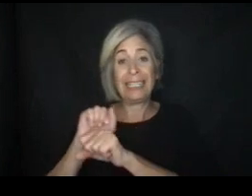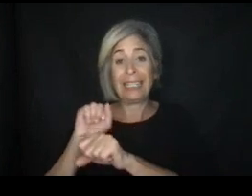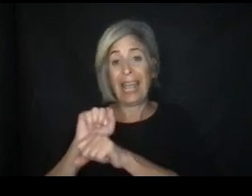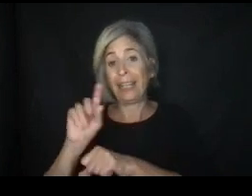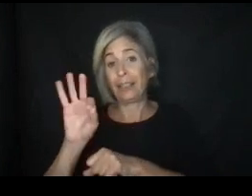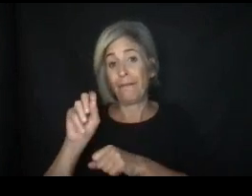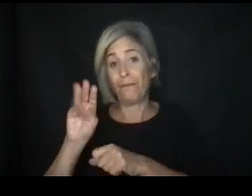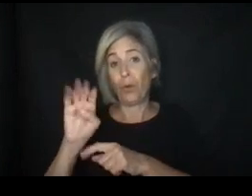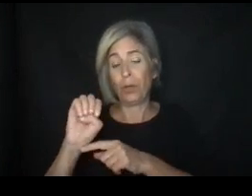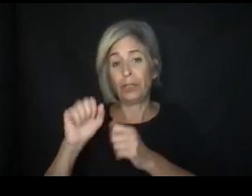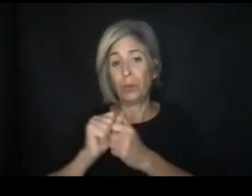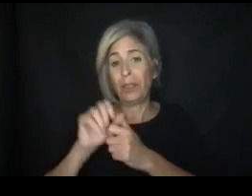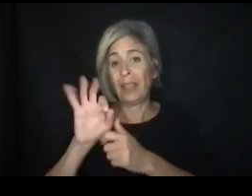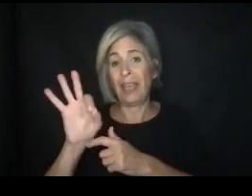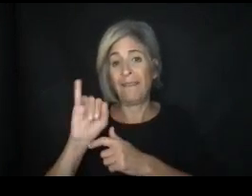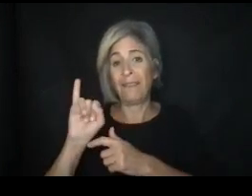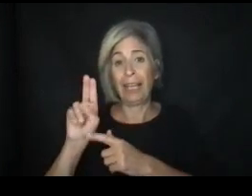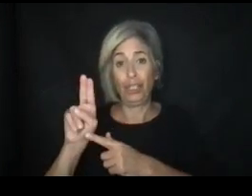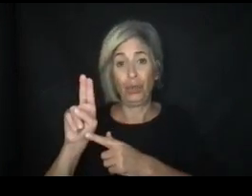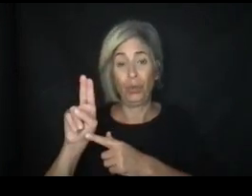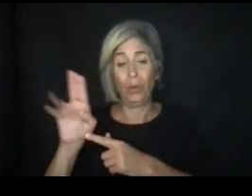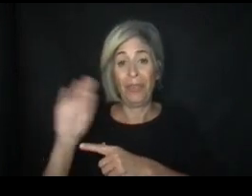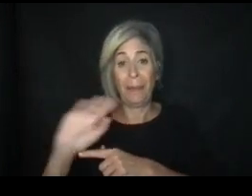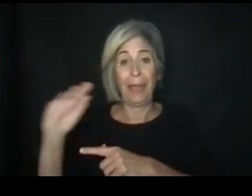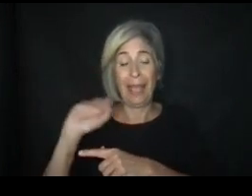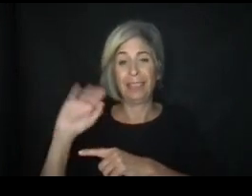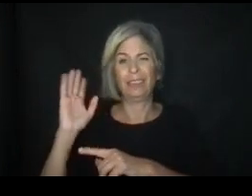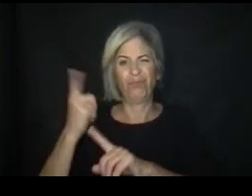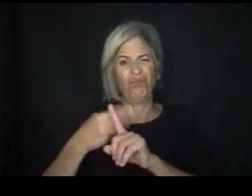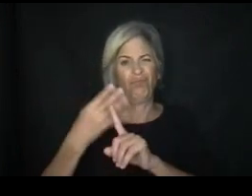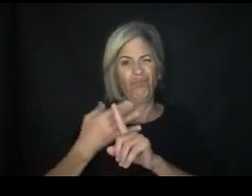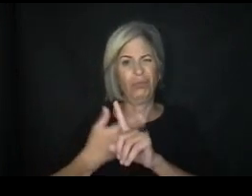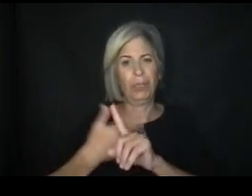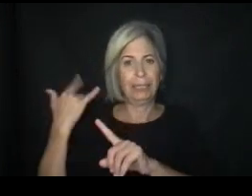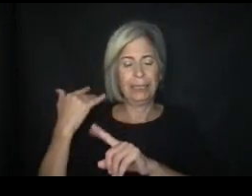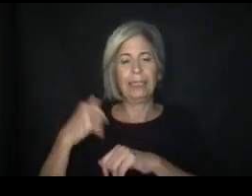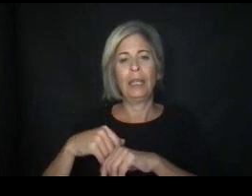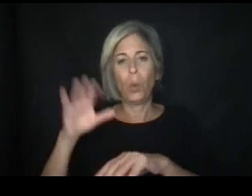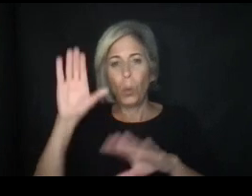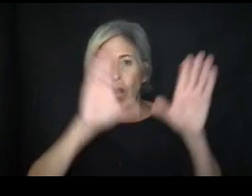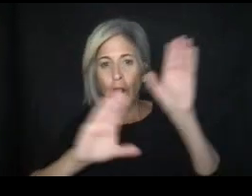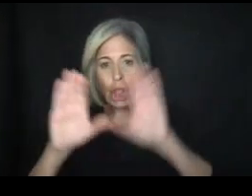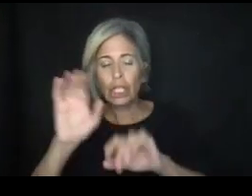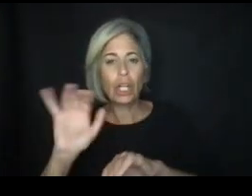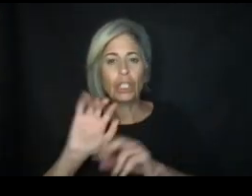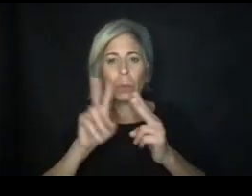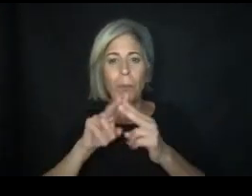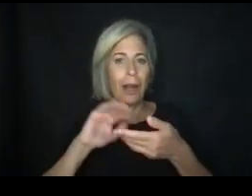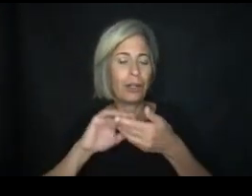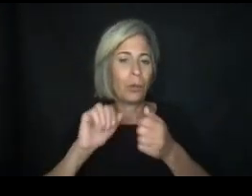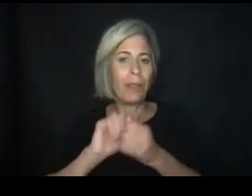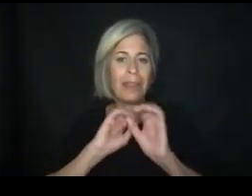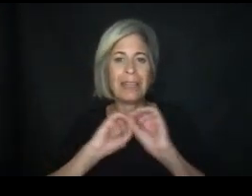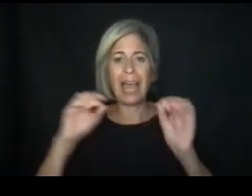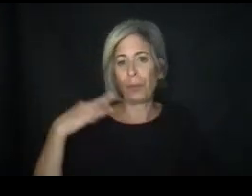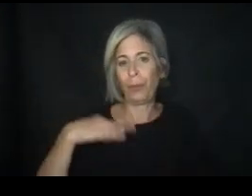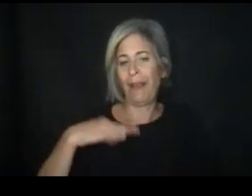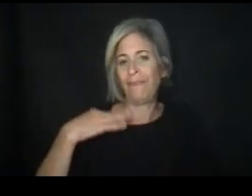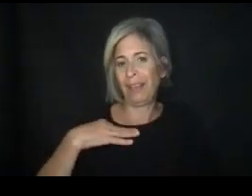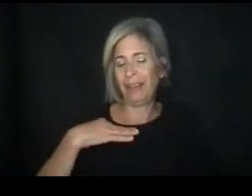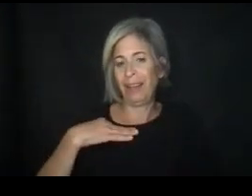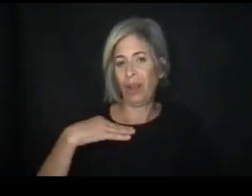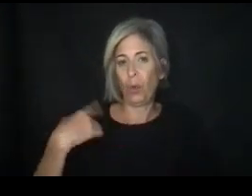with FIU in the past few months, and we're looking to also partner with the nonprofits so that